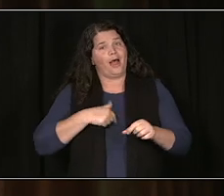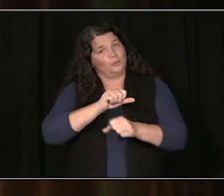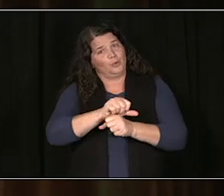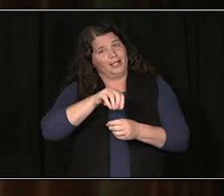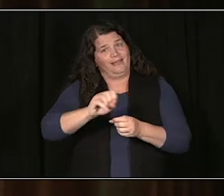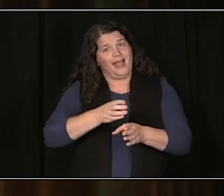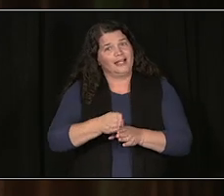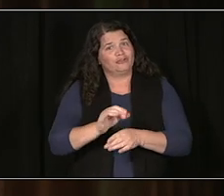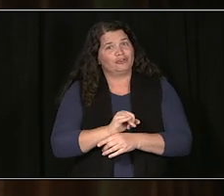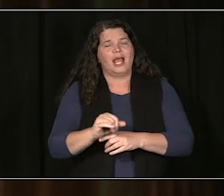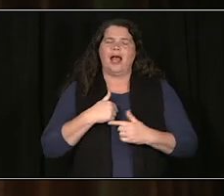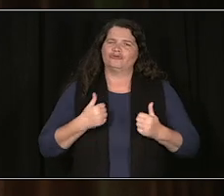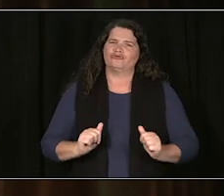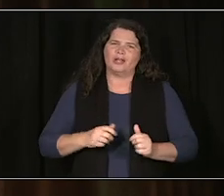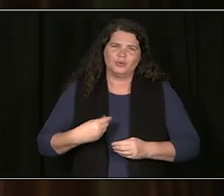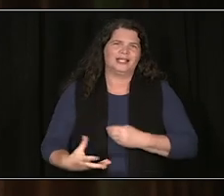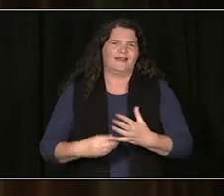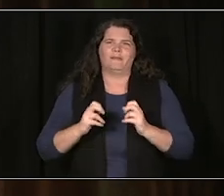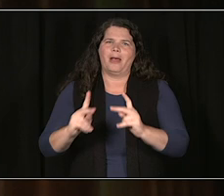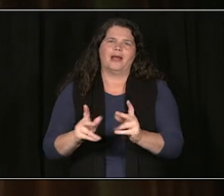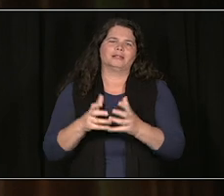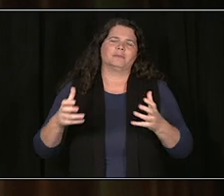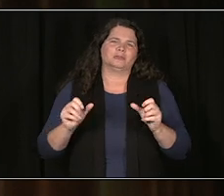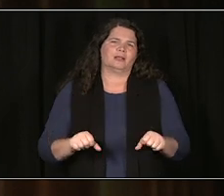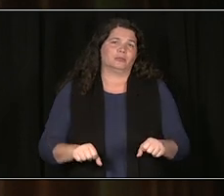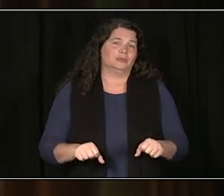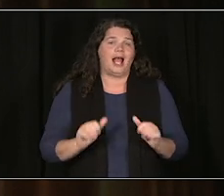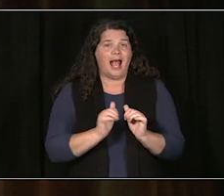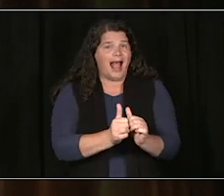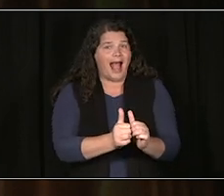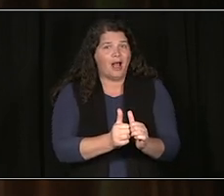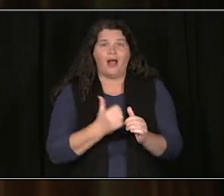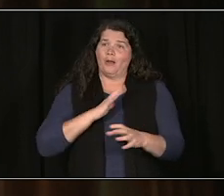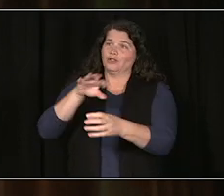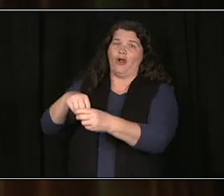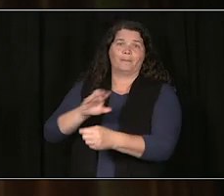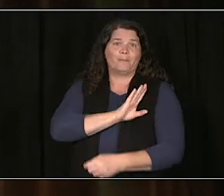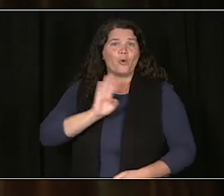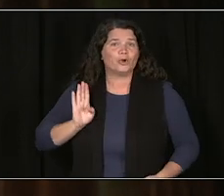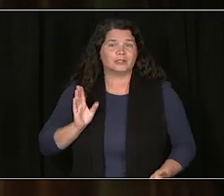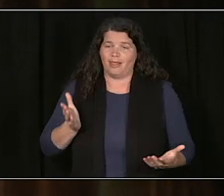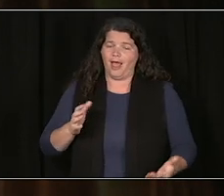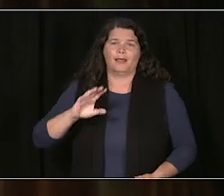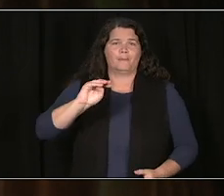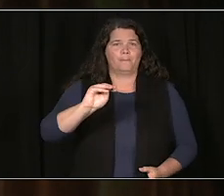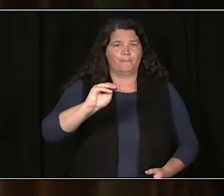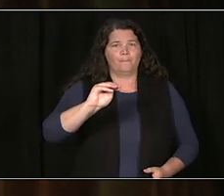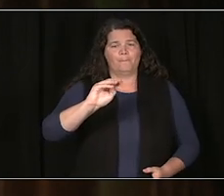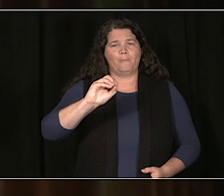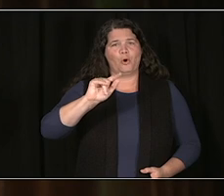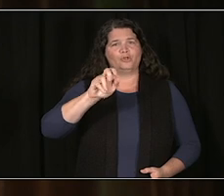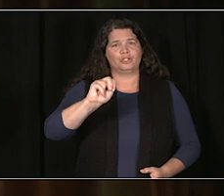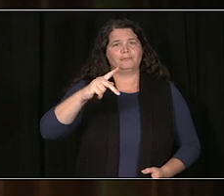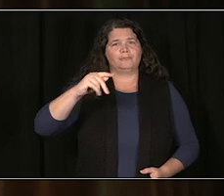how did I do that? Well, I served on boards, like the Motion Picture Television Fund and the Association of Independent